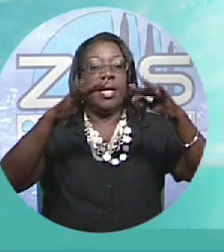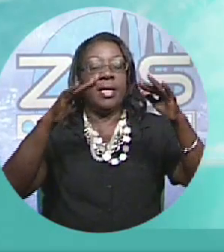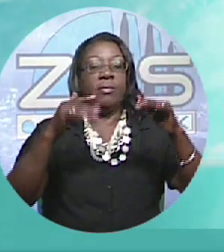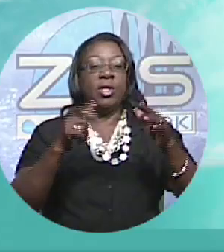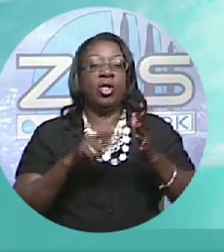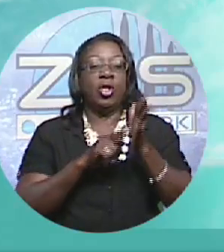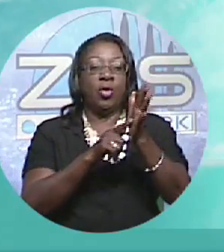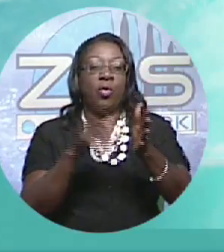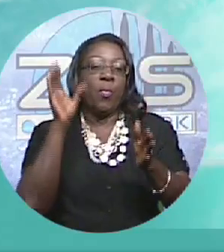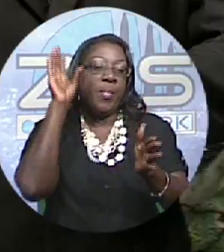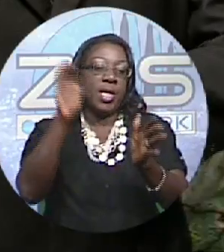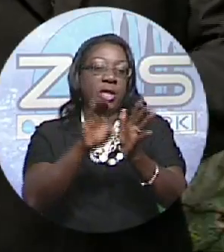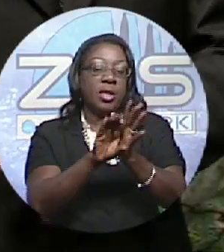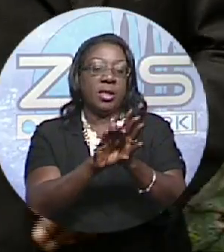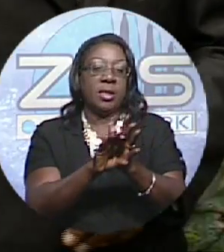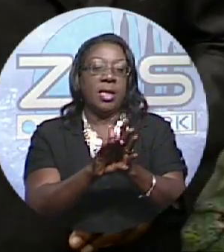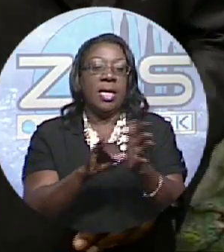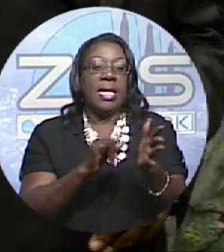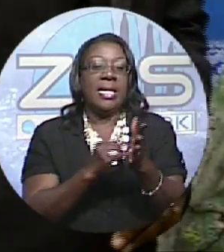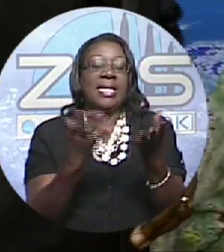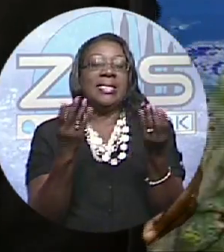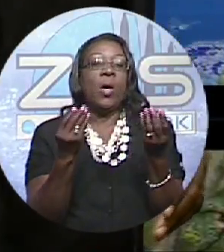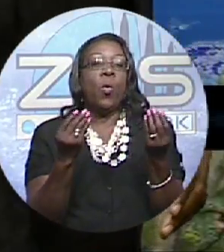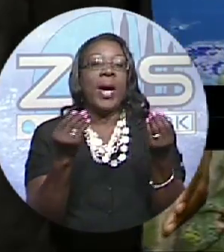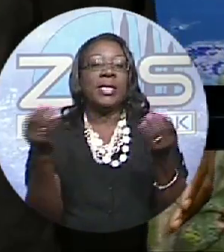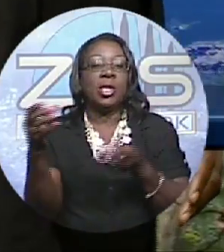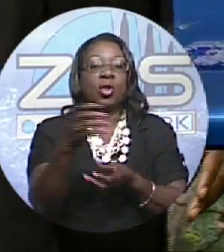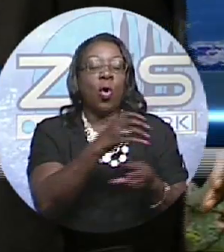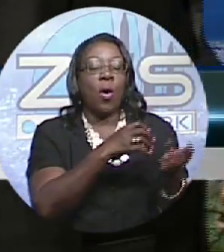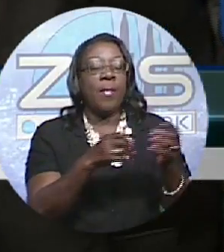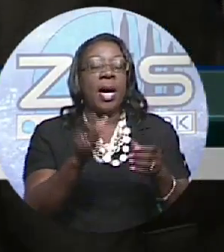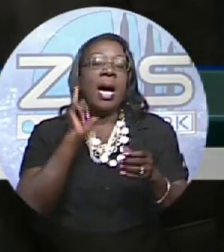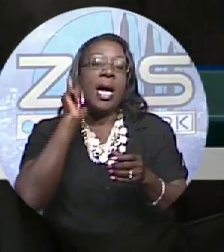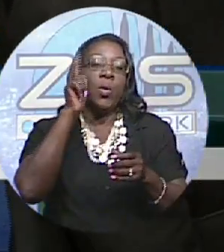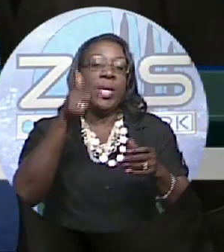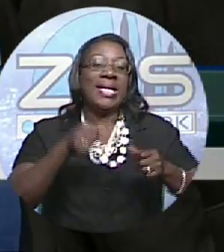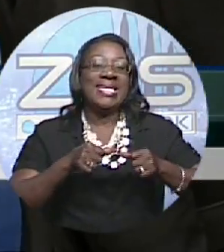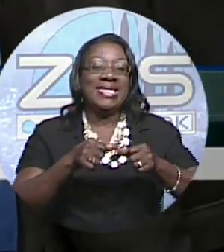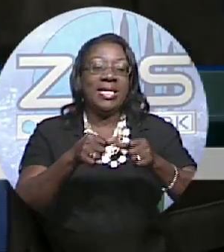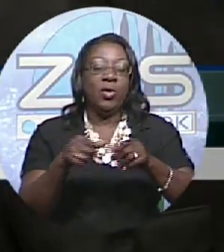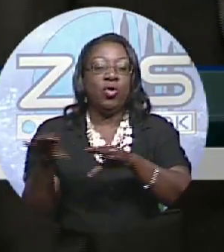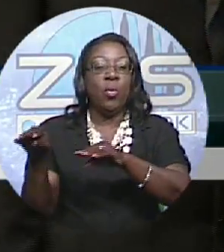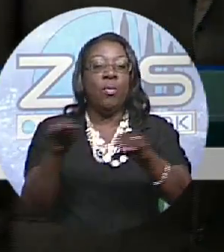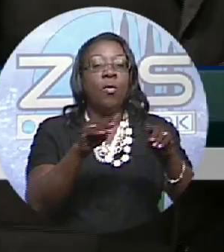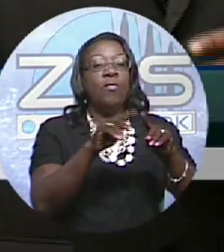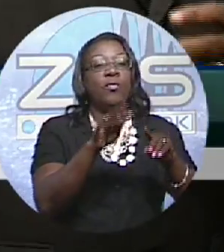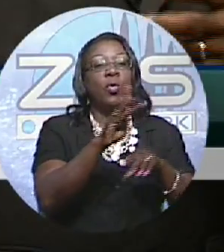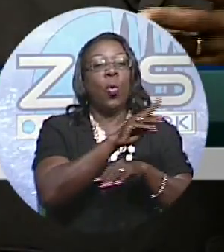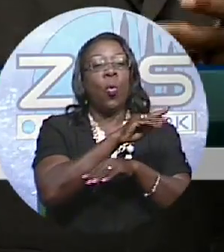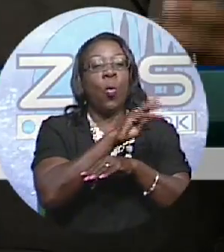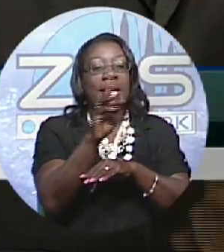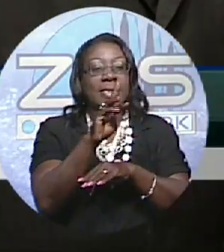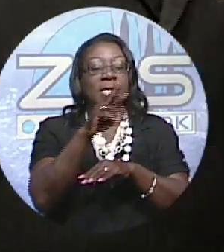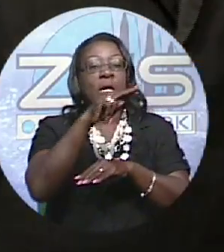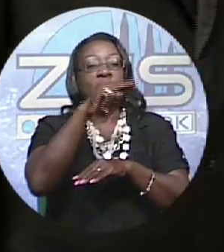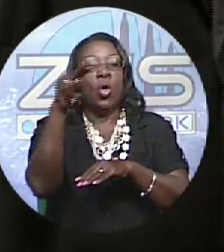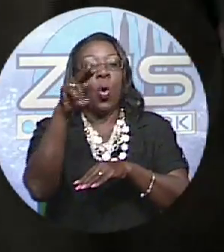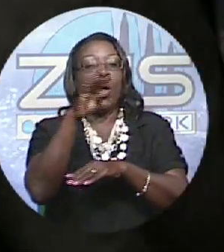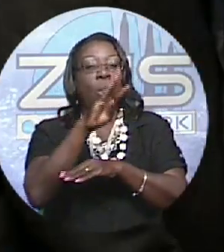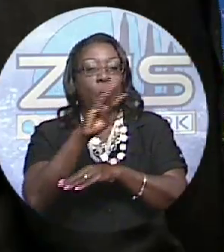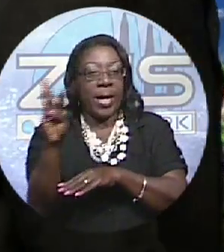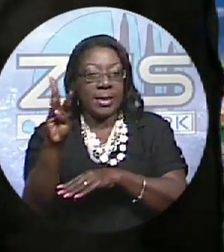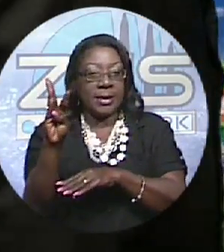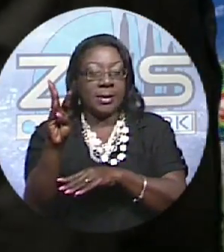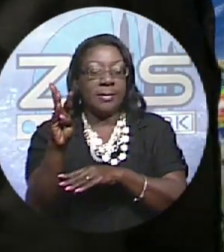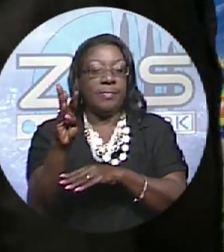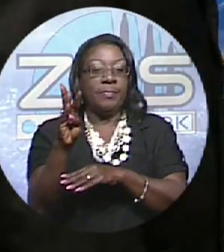video about that. But it is a wet storm. We expect it to continue to move towards the northwest. That's the track it's actually taken now,